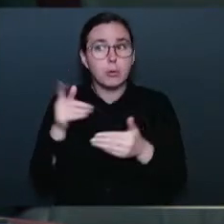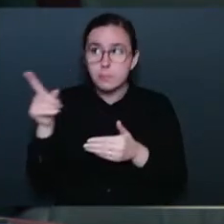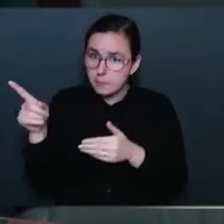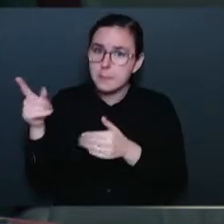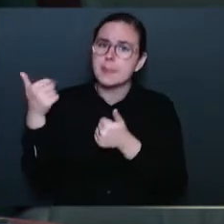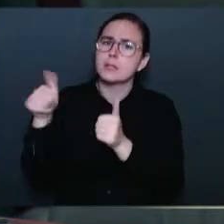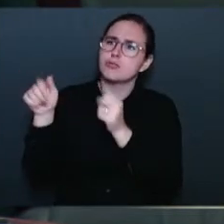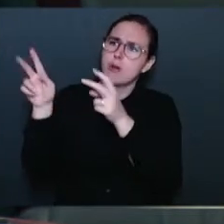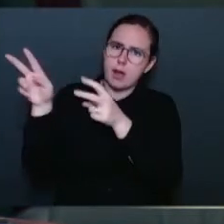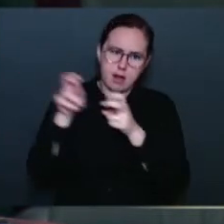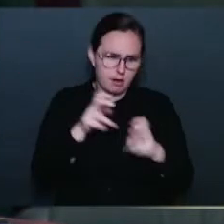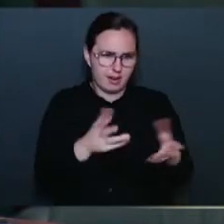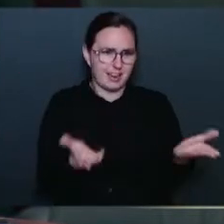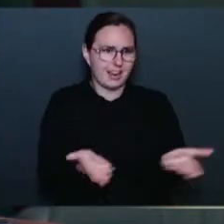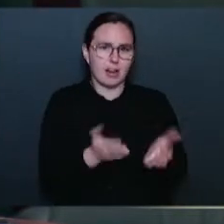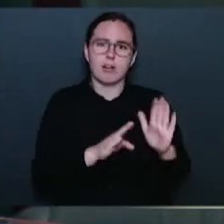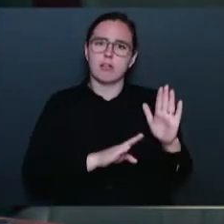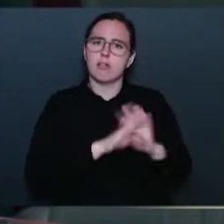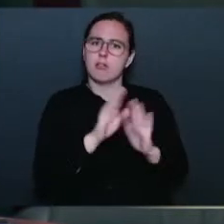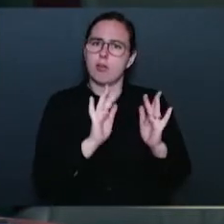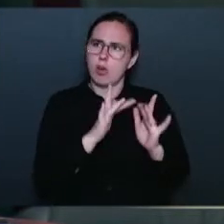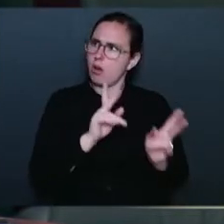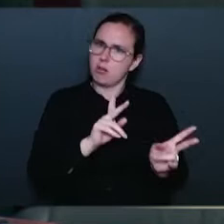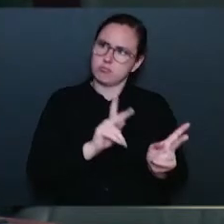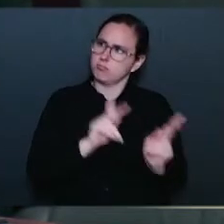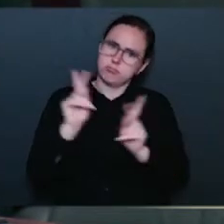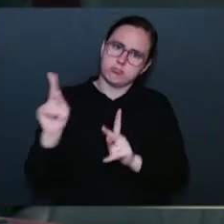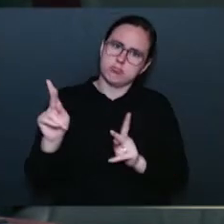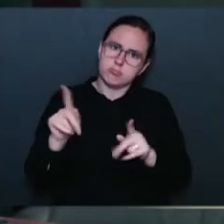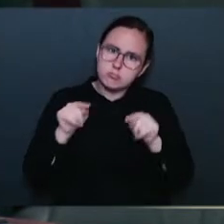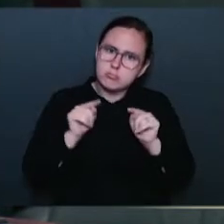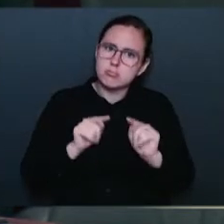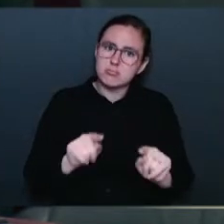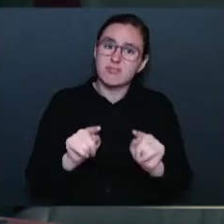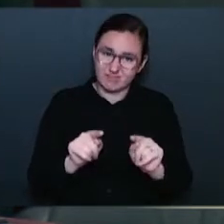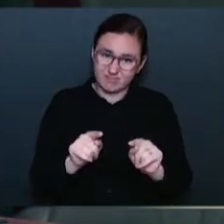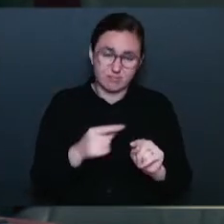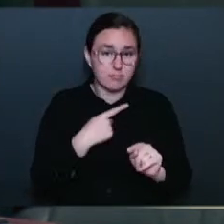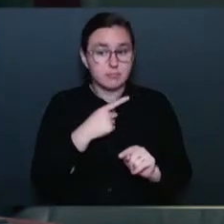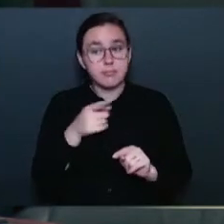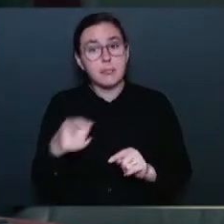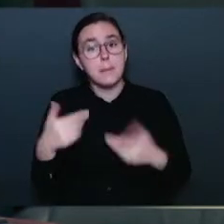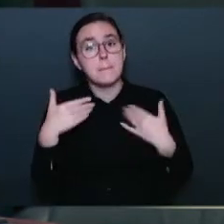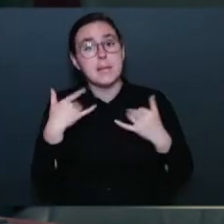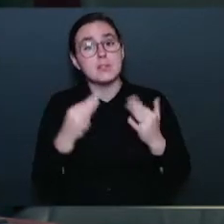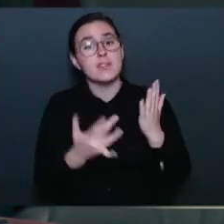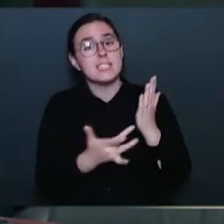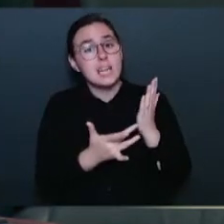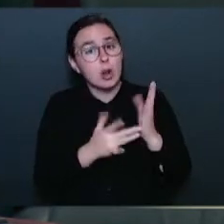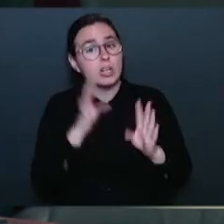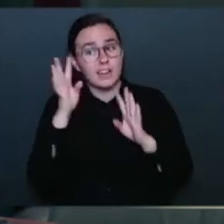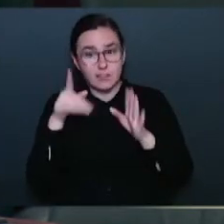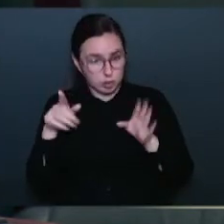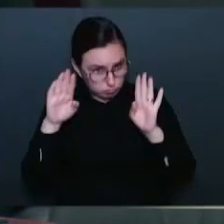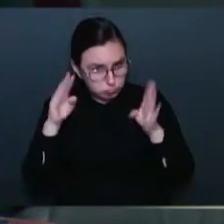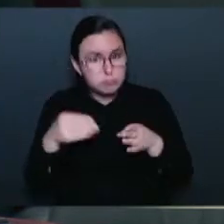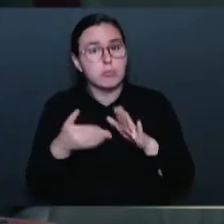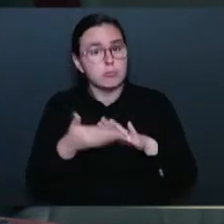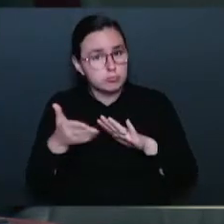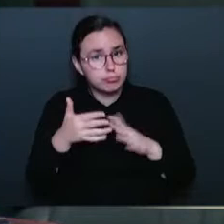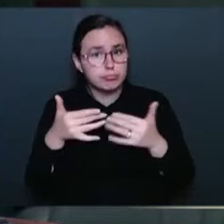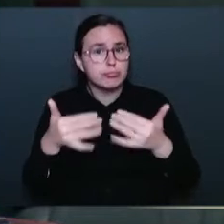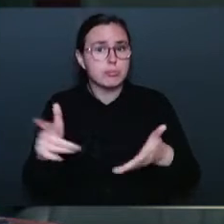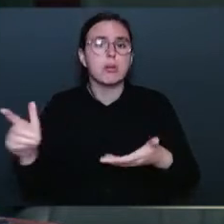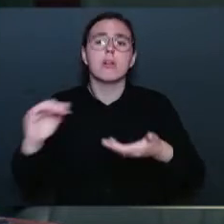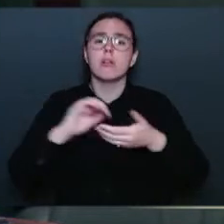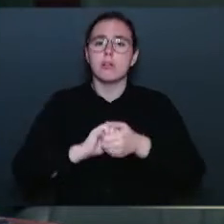technology and Innovation and watching what he develops with the minister of of affordability and utilities because that's the approach we're